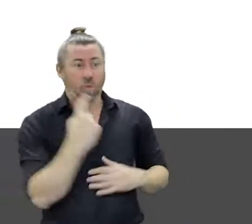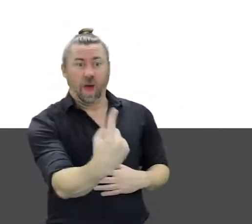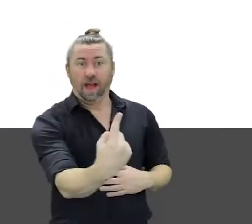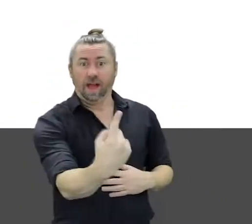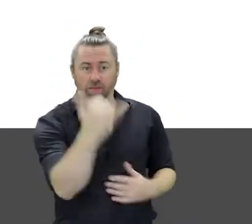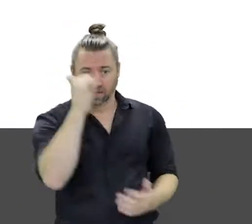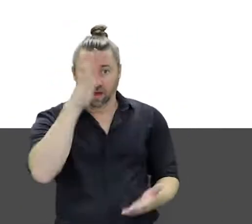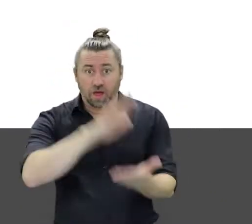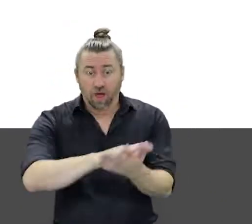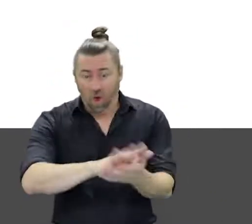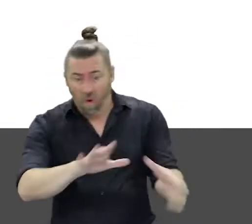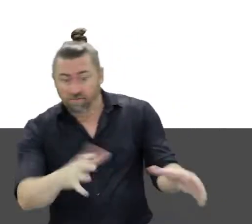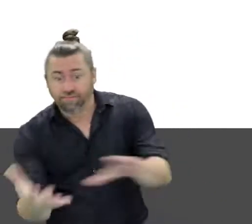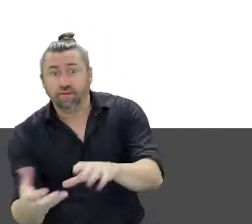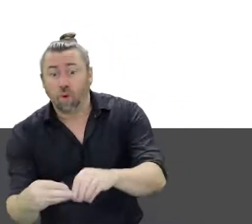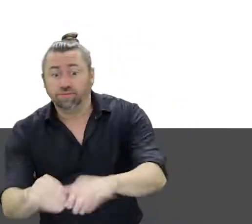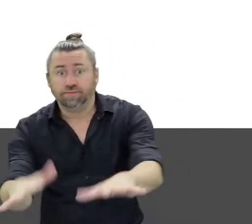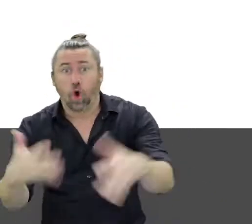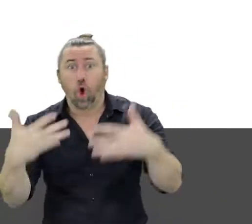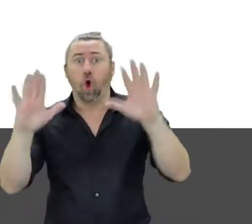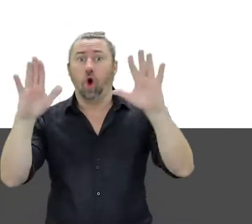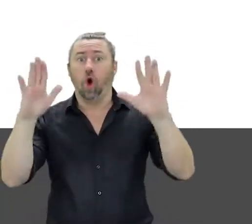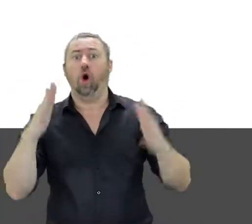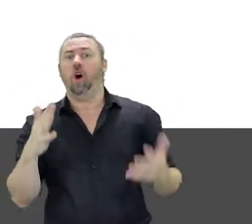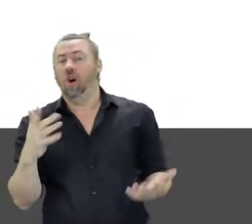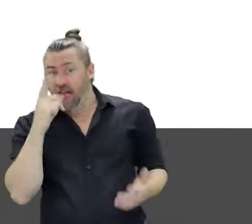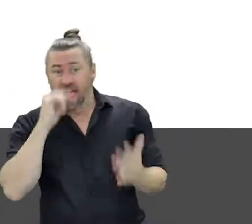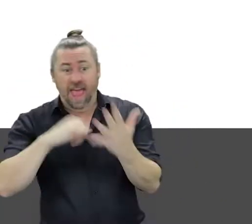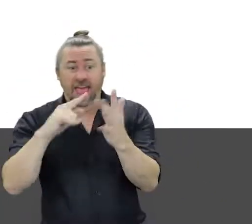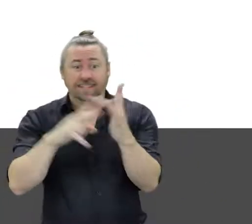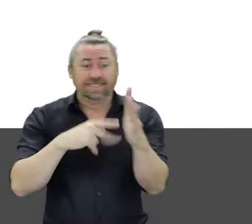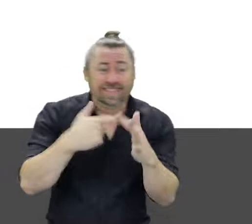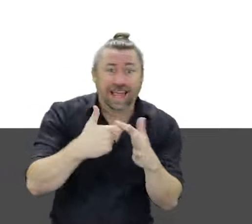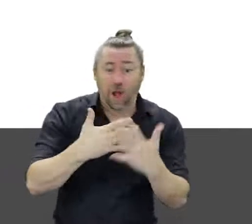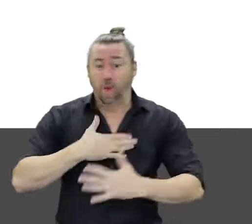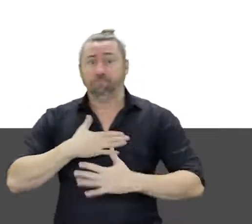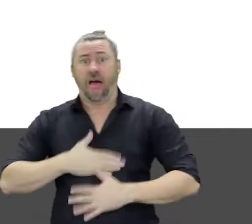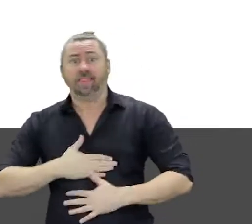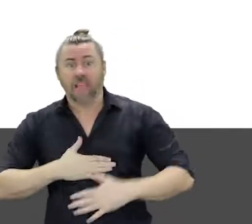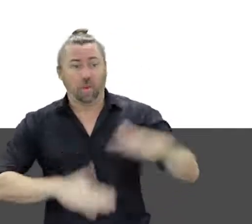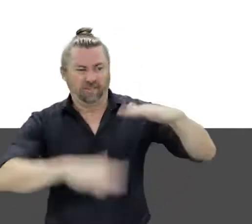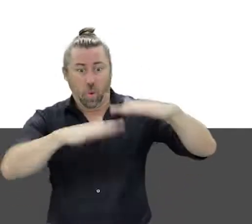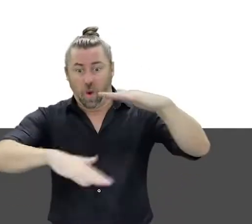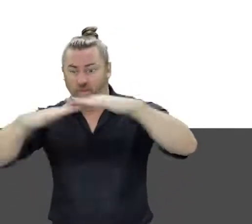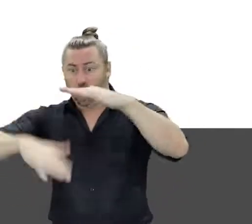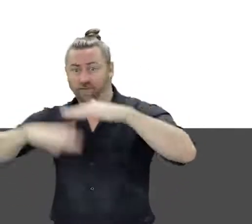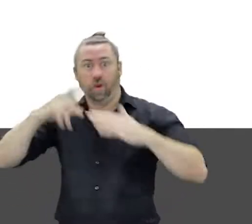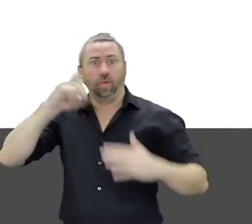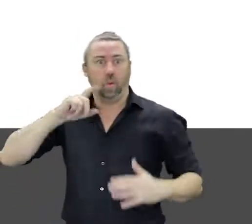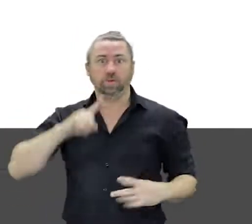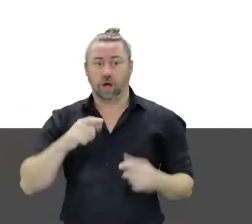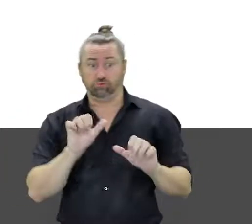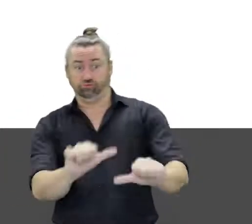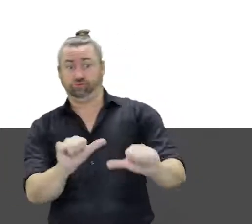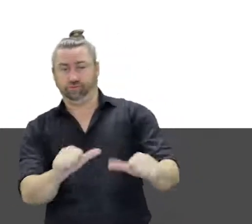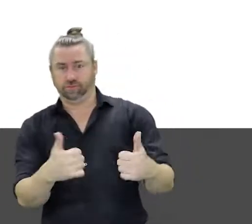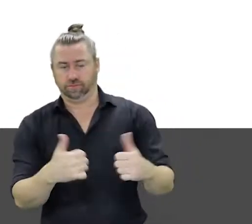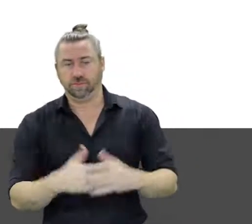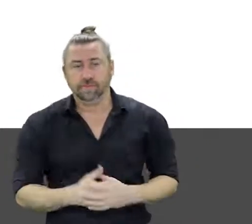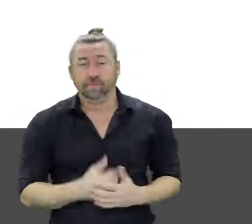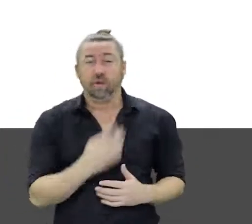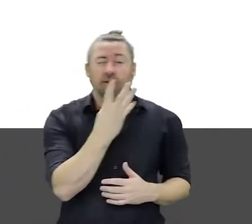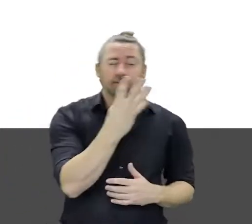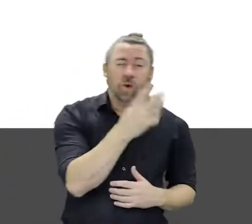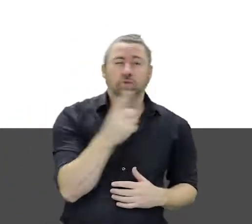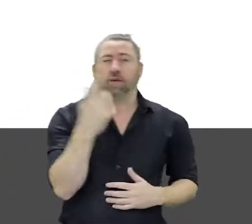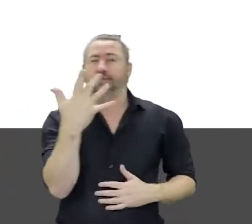spill. You can fill sinks and bathtubs too. Leave at least 4 to 5 days' supply of dry food